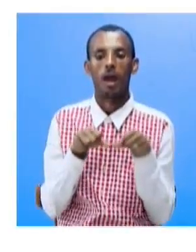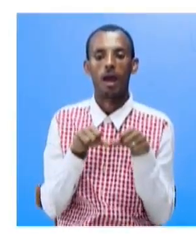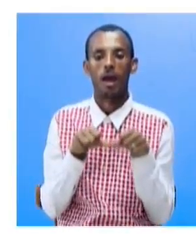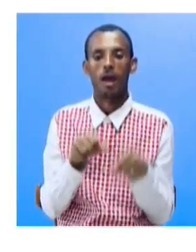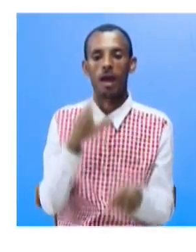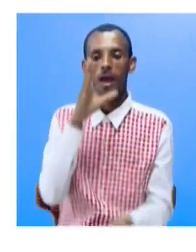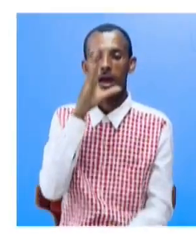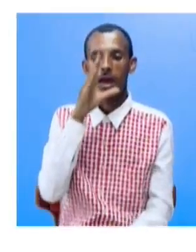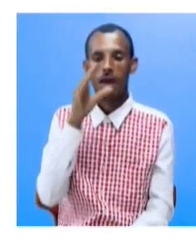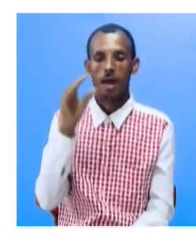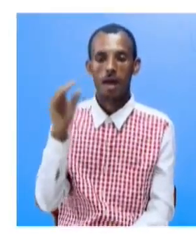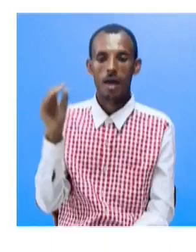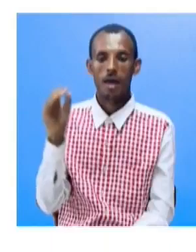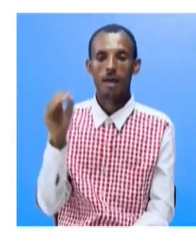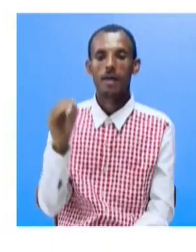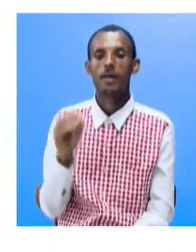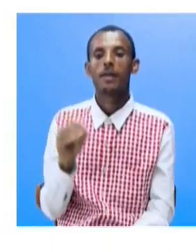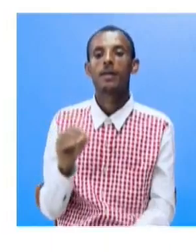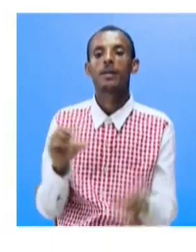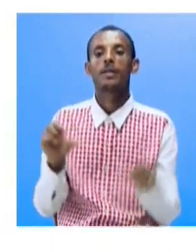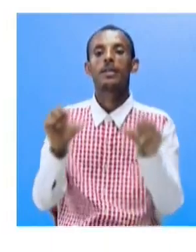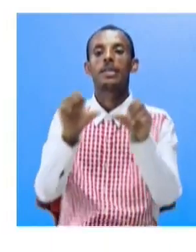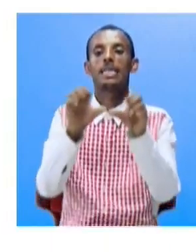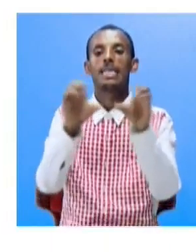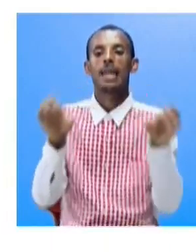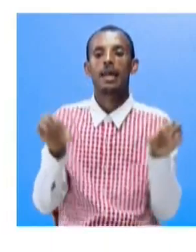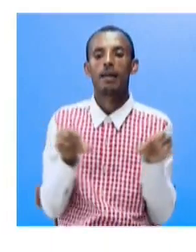and circumference.